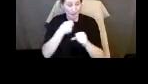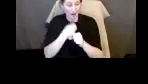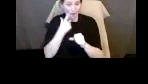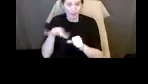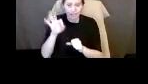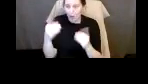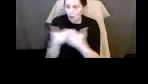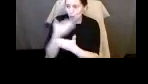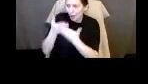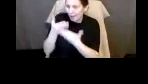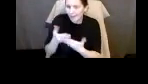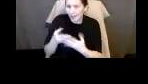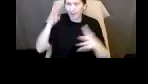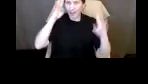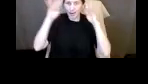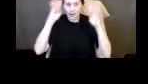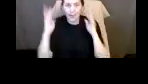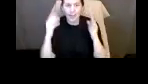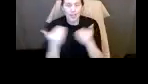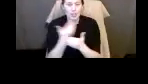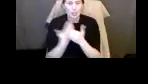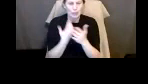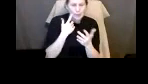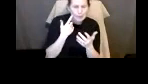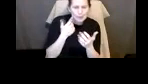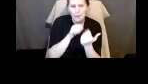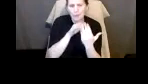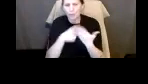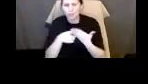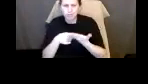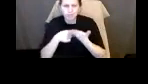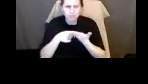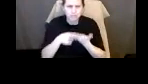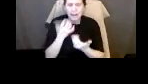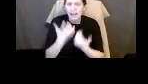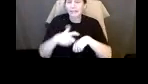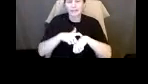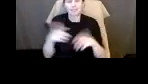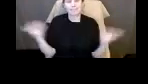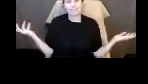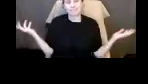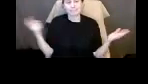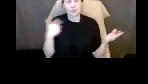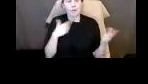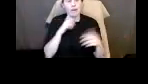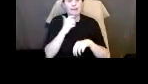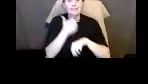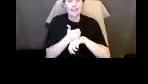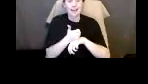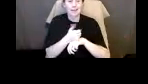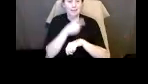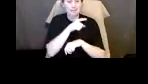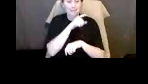new evidence and create new arguments every time out. So I've basically laid out the sides